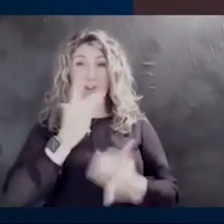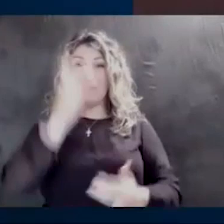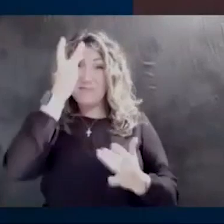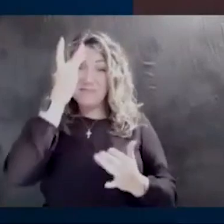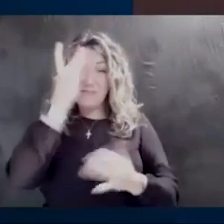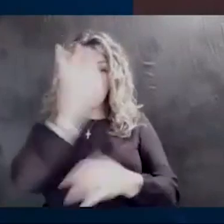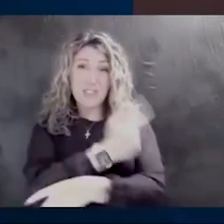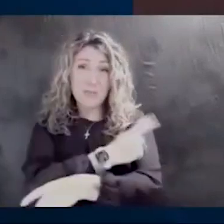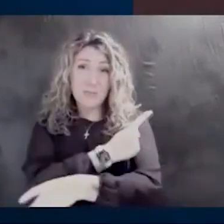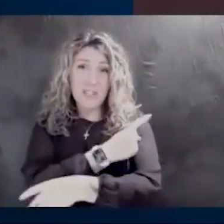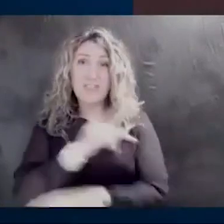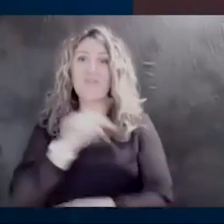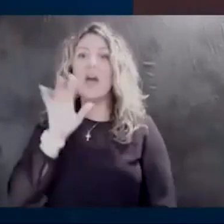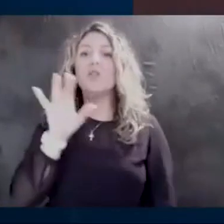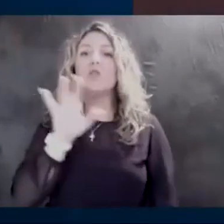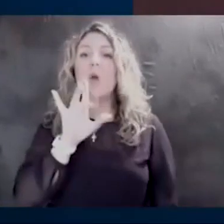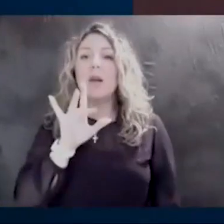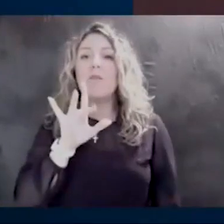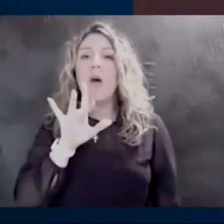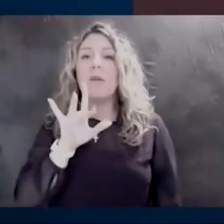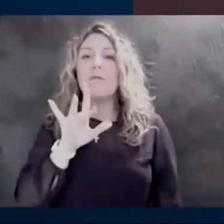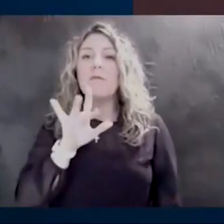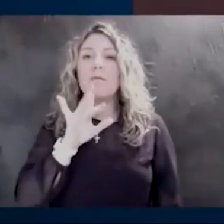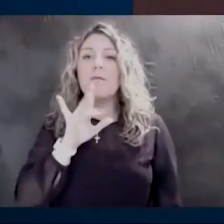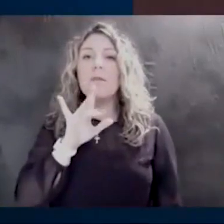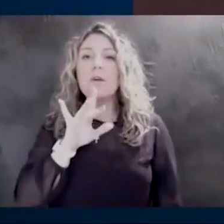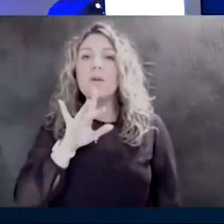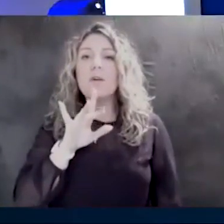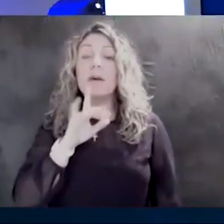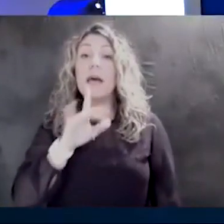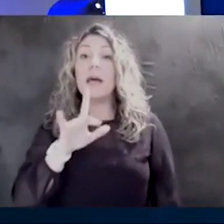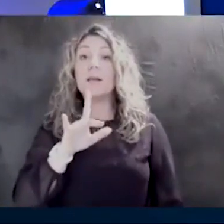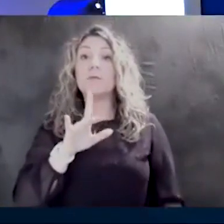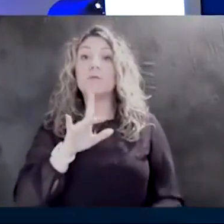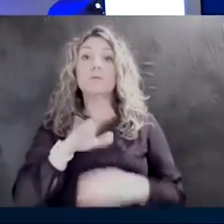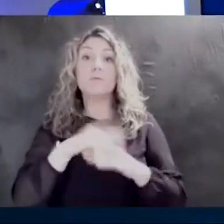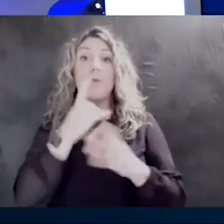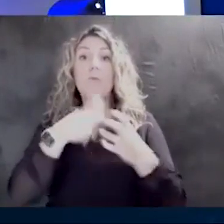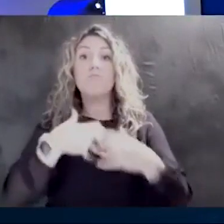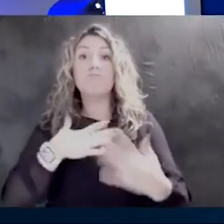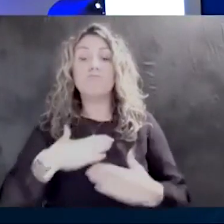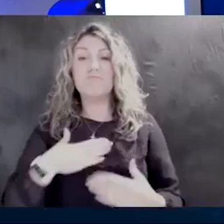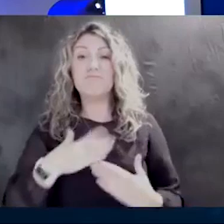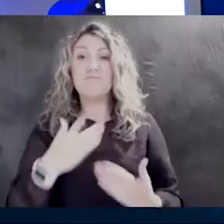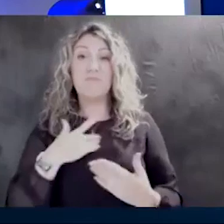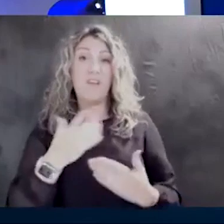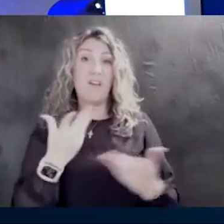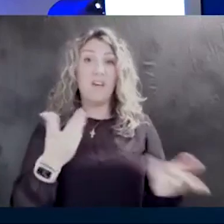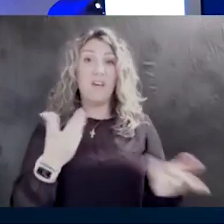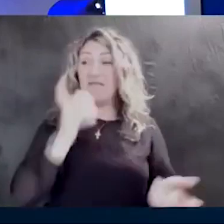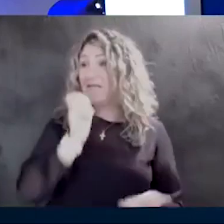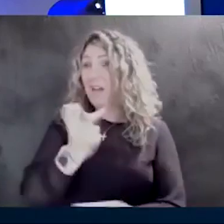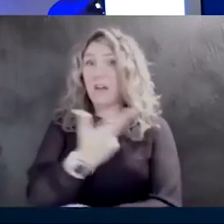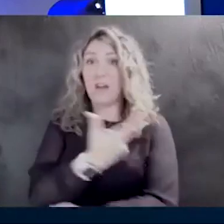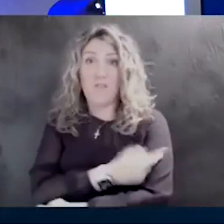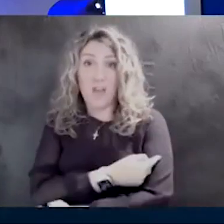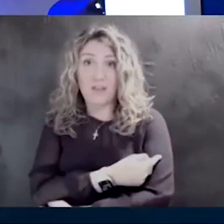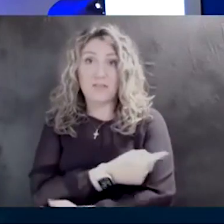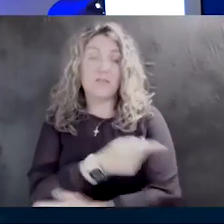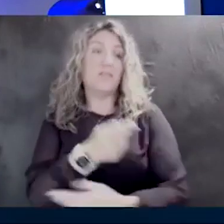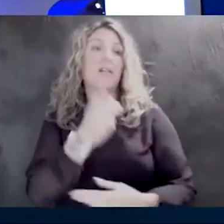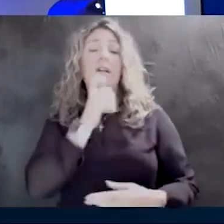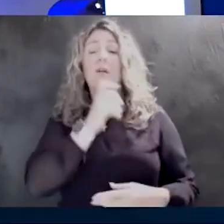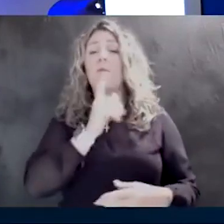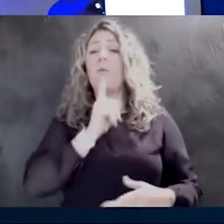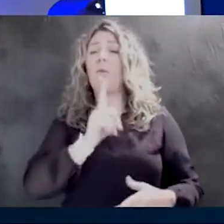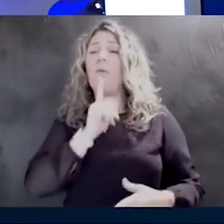ECMO. 25 on ECMO. Can I say that again? And otherwise healthy. Otherwise healthy, not vaccinated, coming in extremely